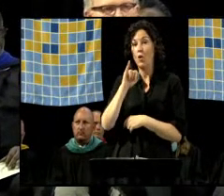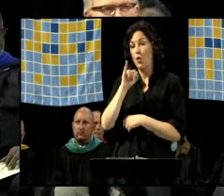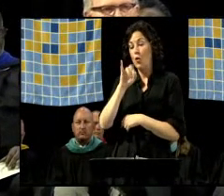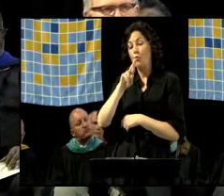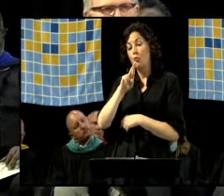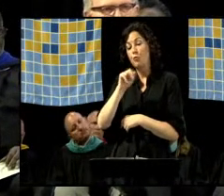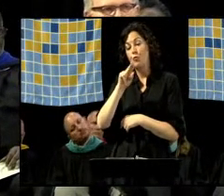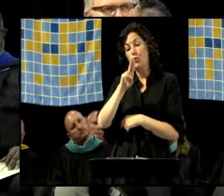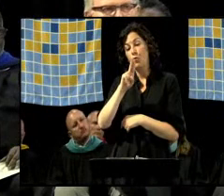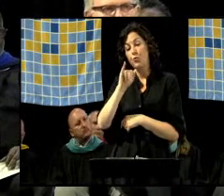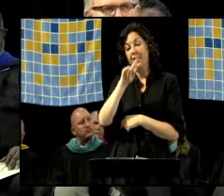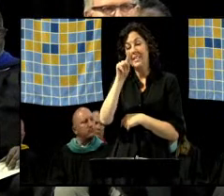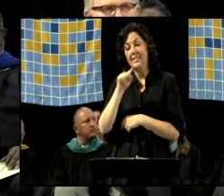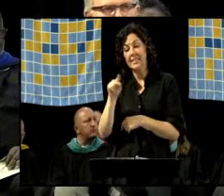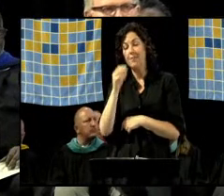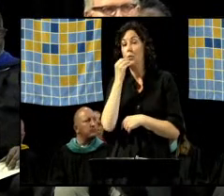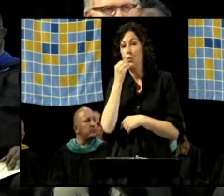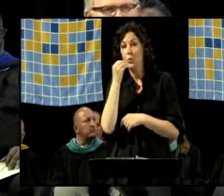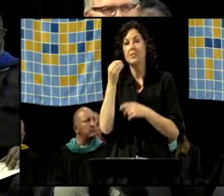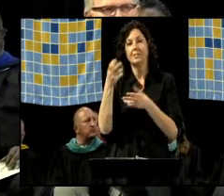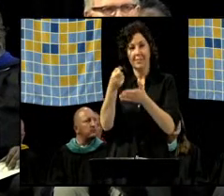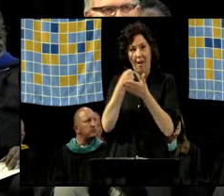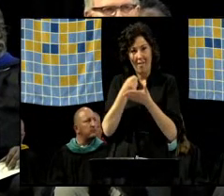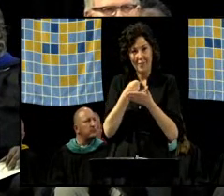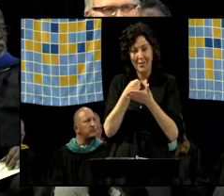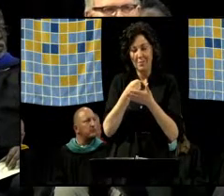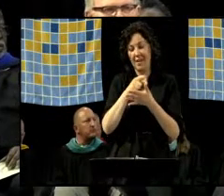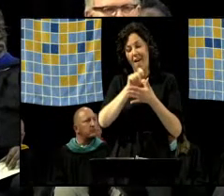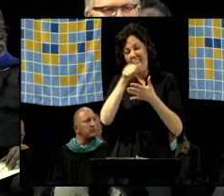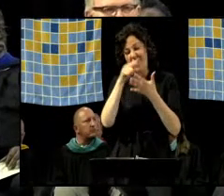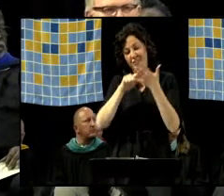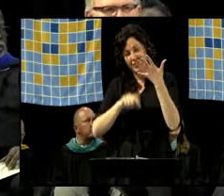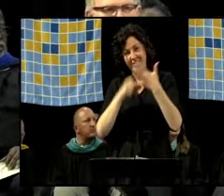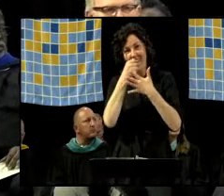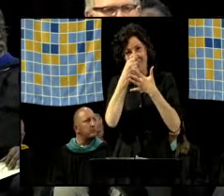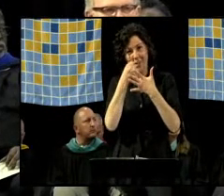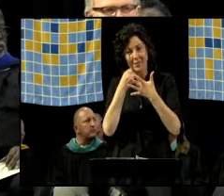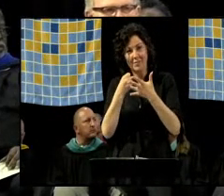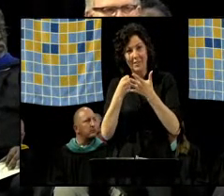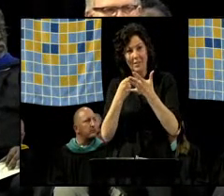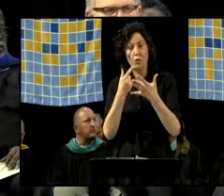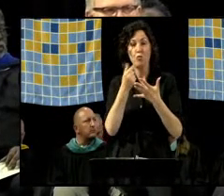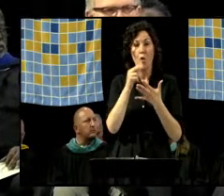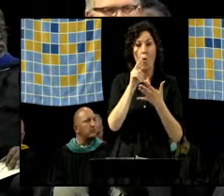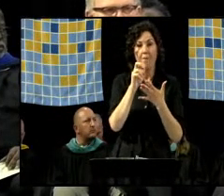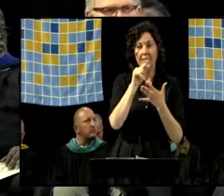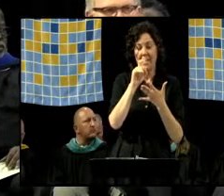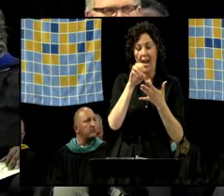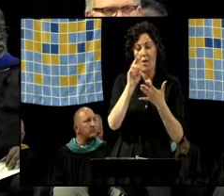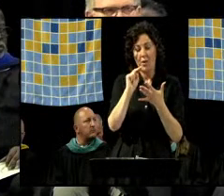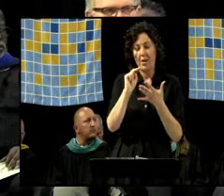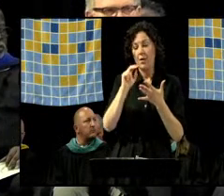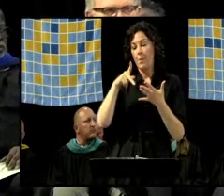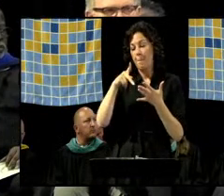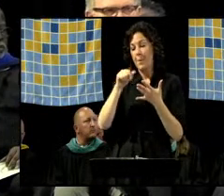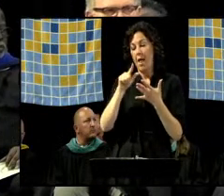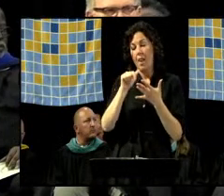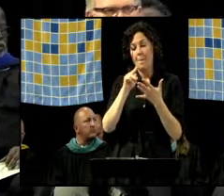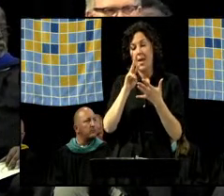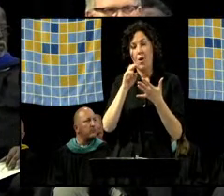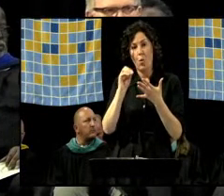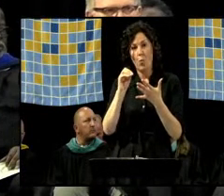Scholarship, Woodman Life Scholarship, Grovetown Home Scholarship, Palmetto Fellow Scholarship, and